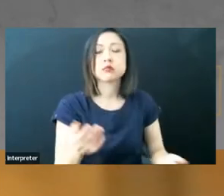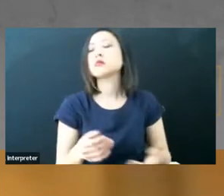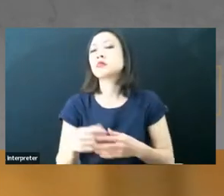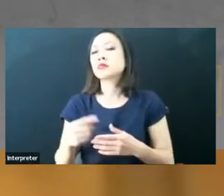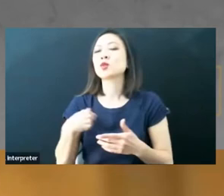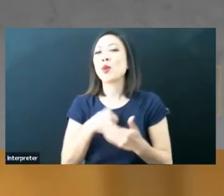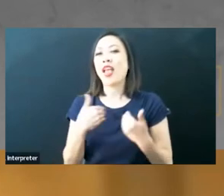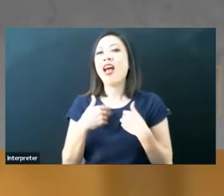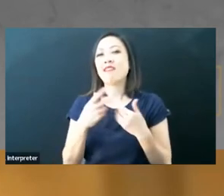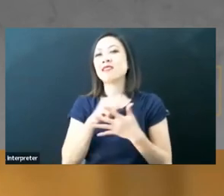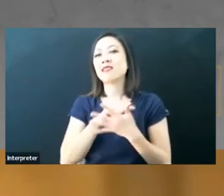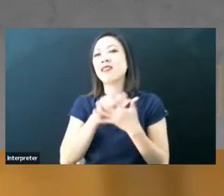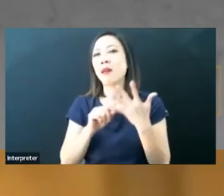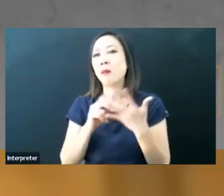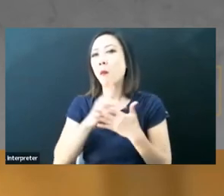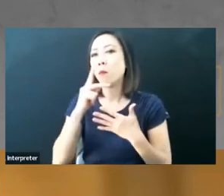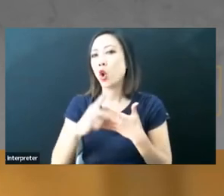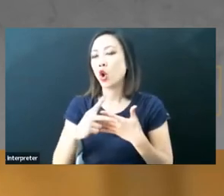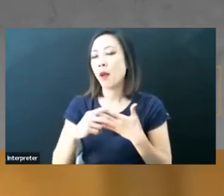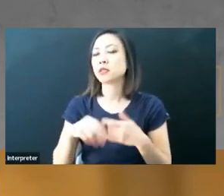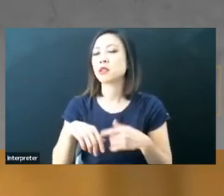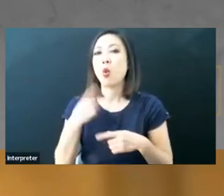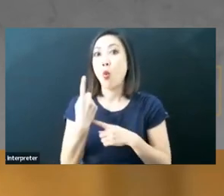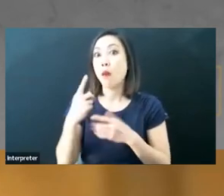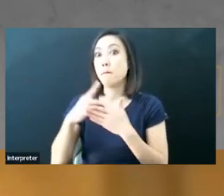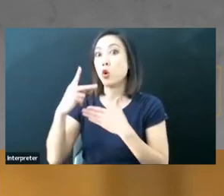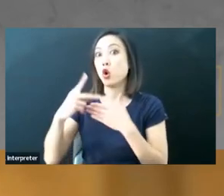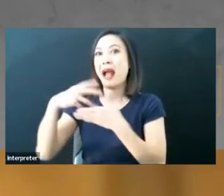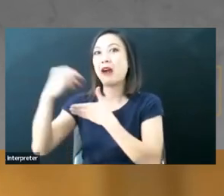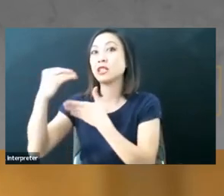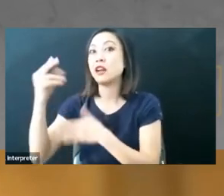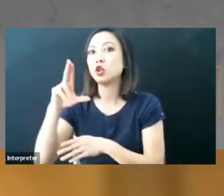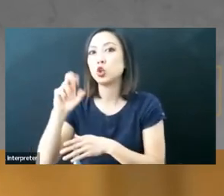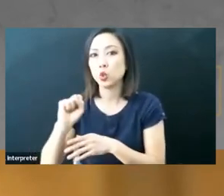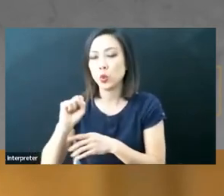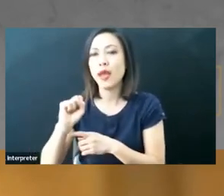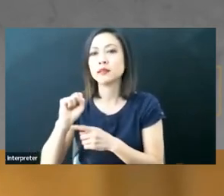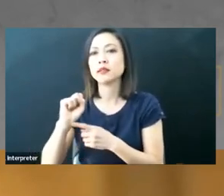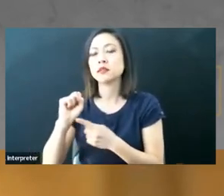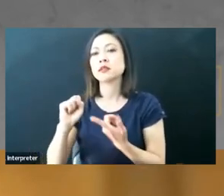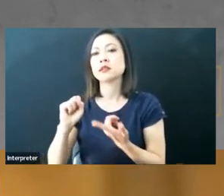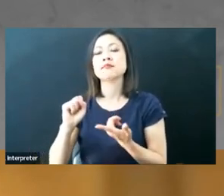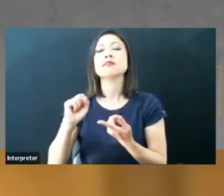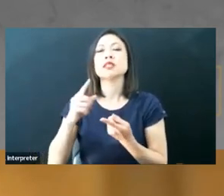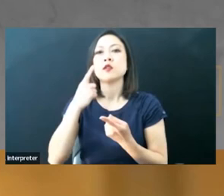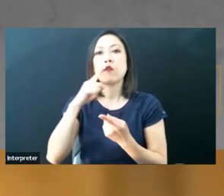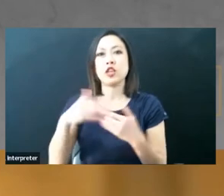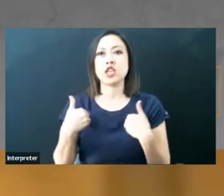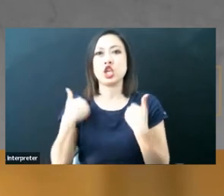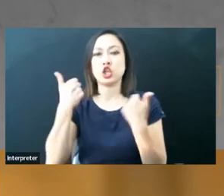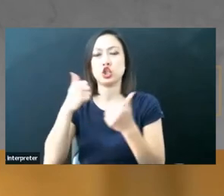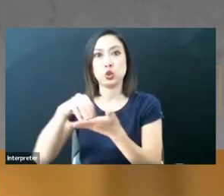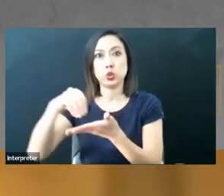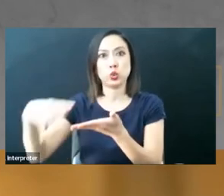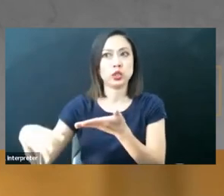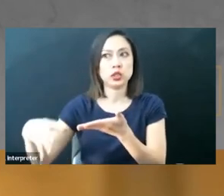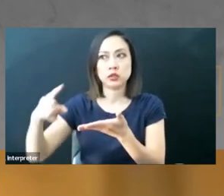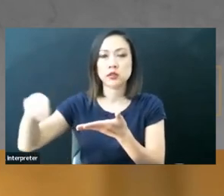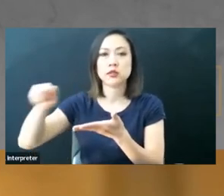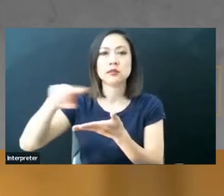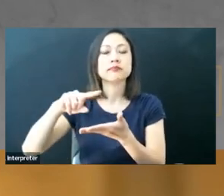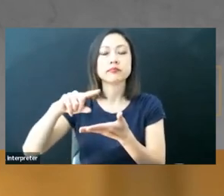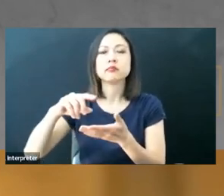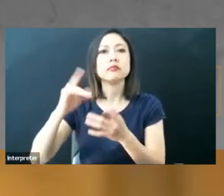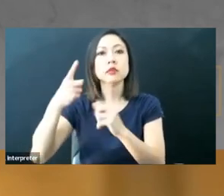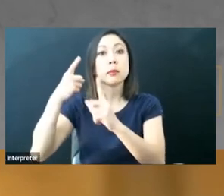actually even have a program outside of the U.S. called Mind the Gap, which is for younger students. And so the whole objective